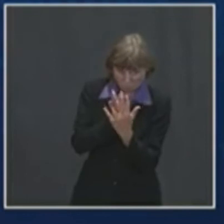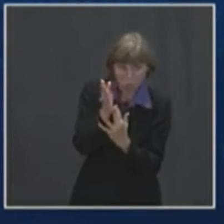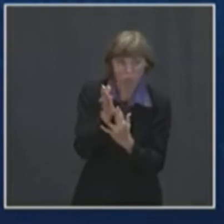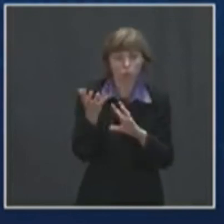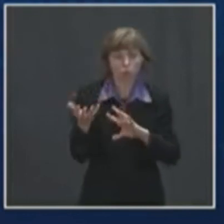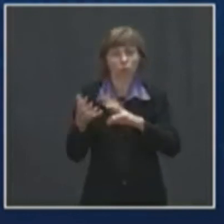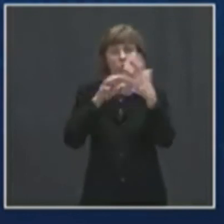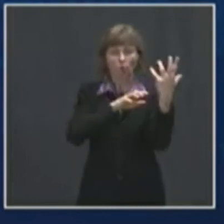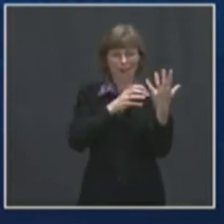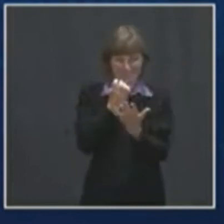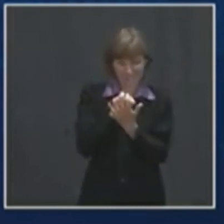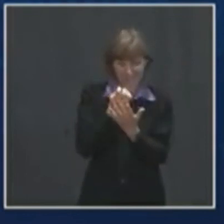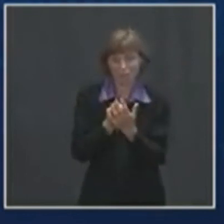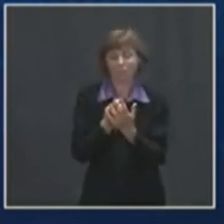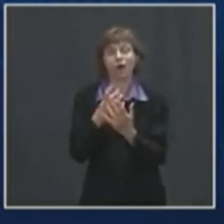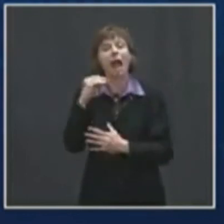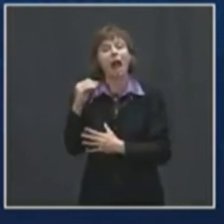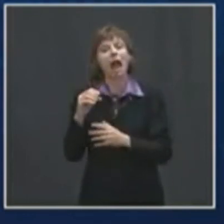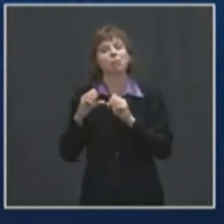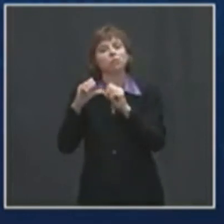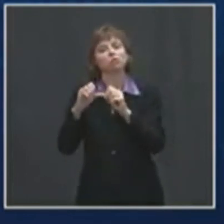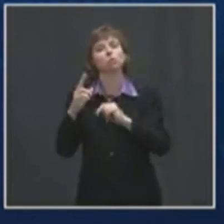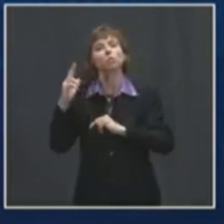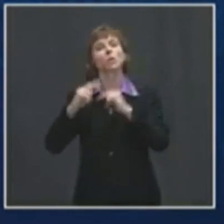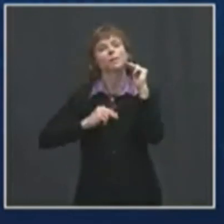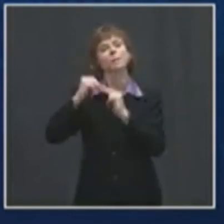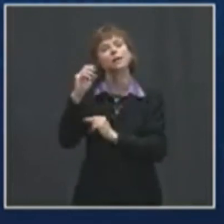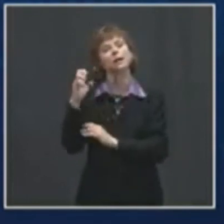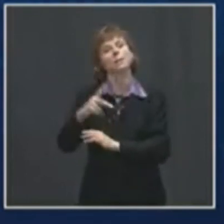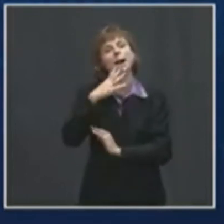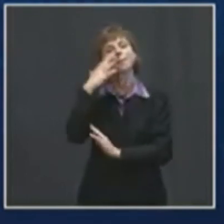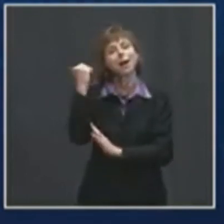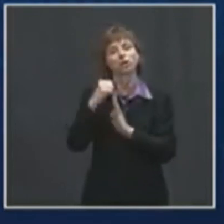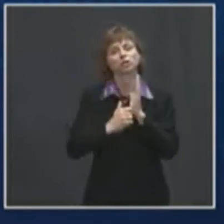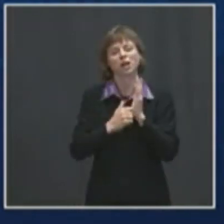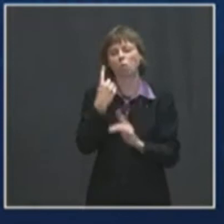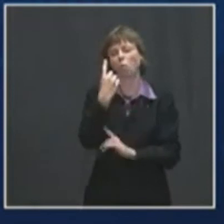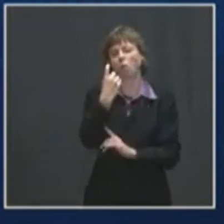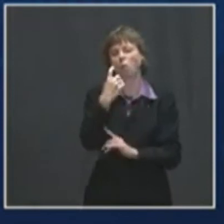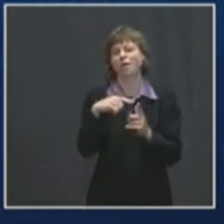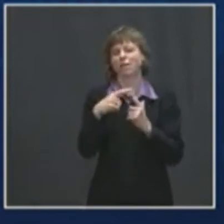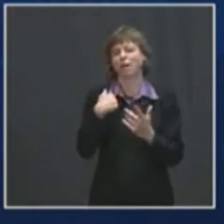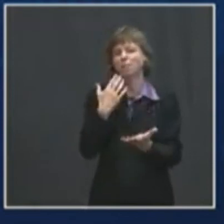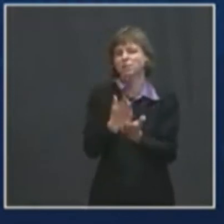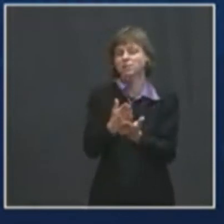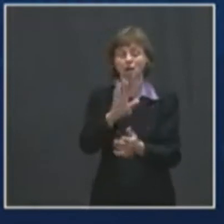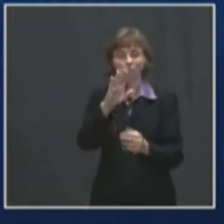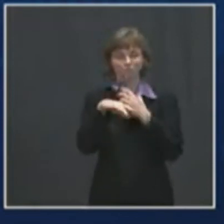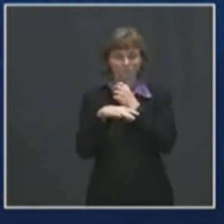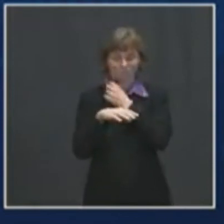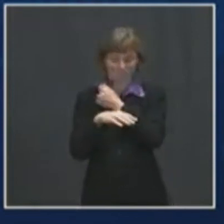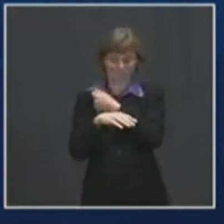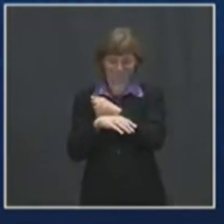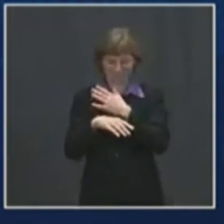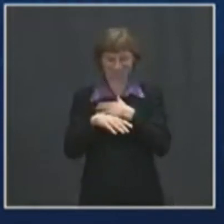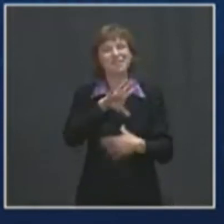Back Better agenda. As I say, I'm confident about that. One point and then I'll stop. Infrastructure, I get asked about this a